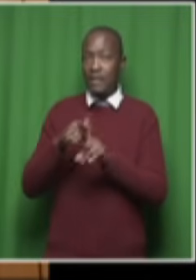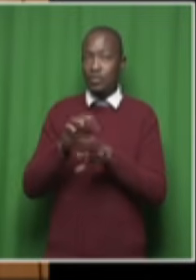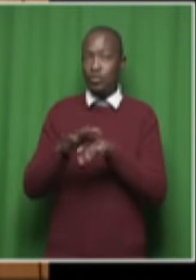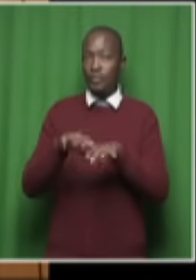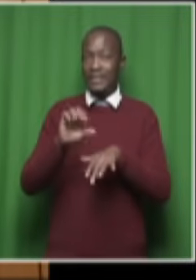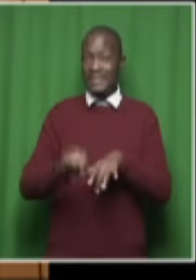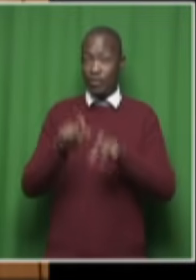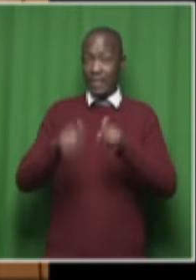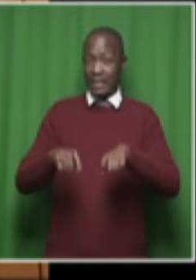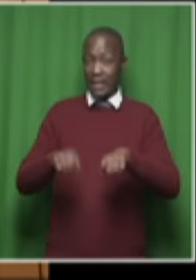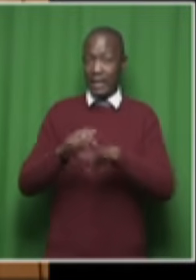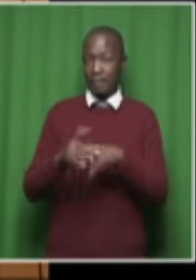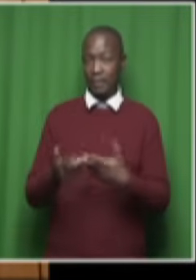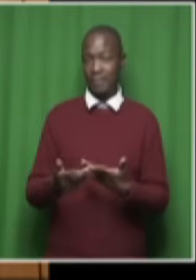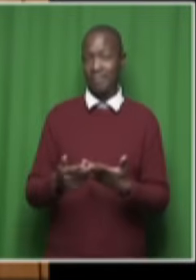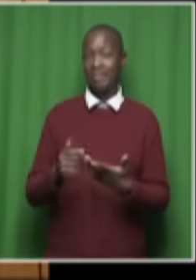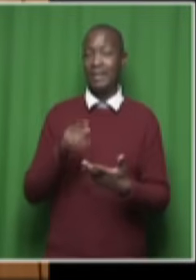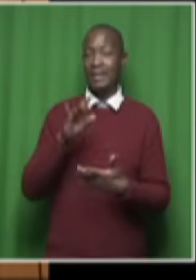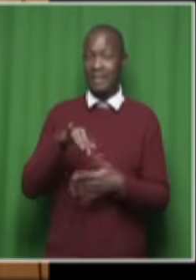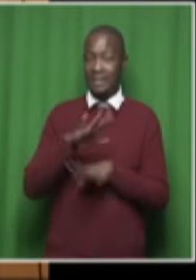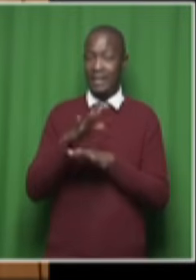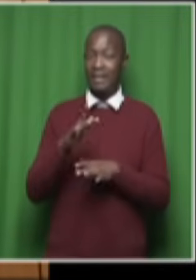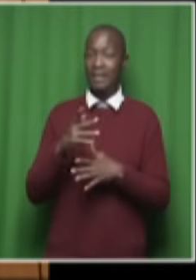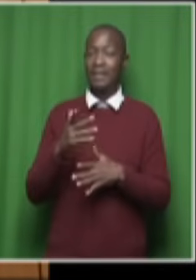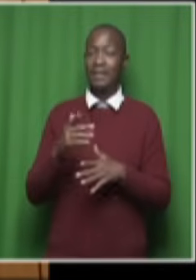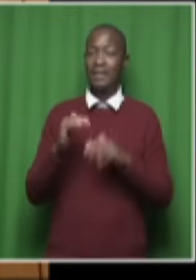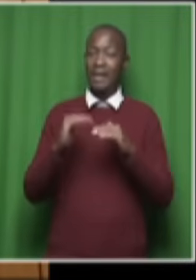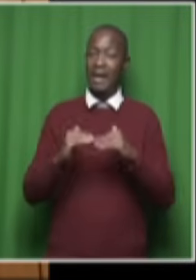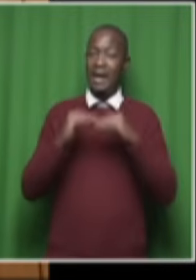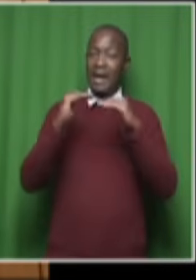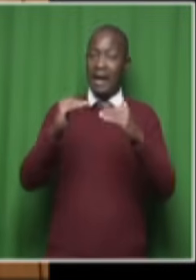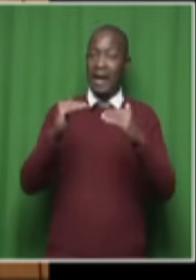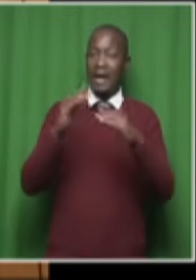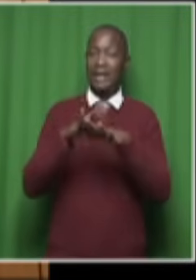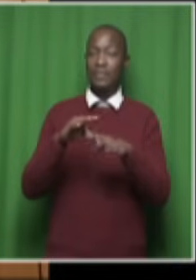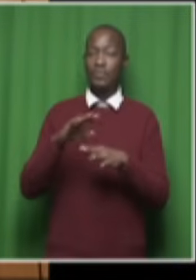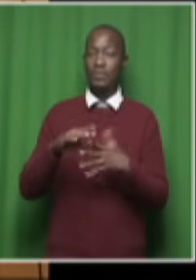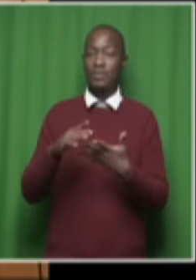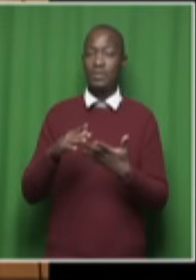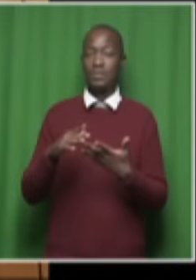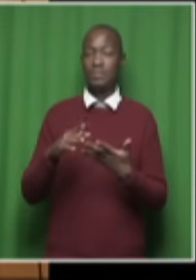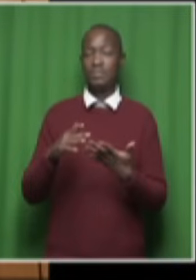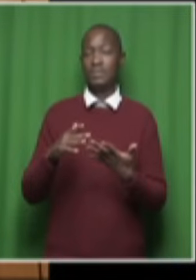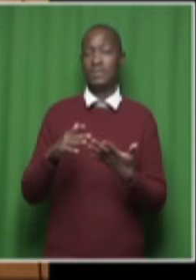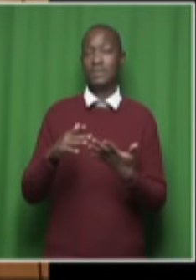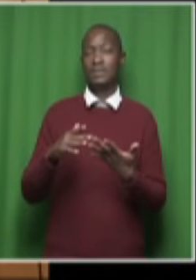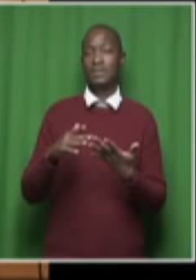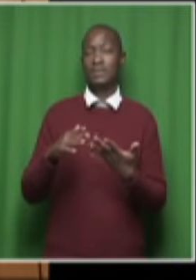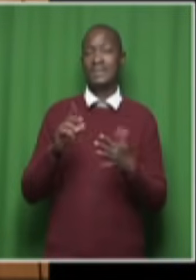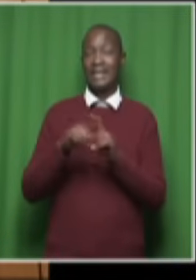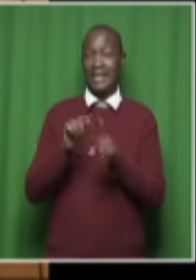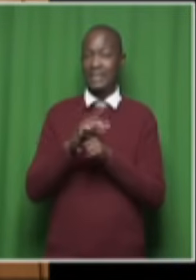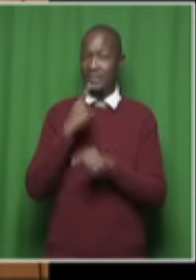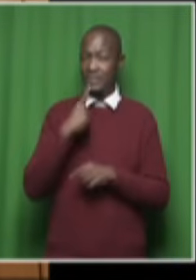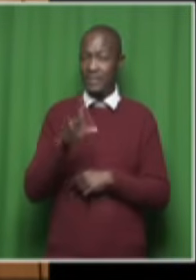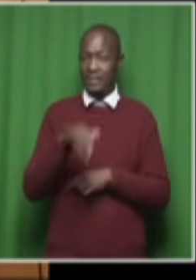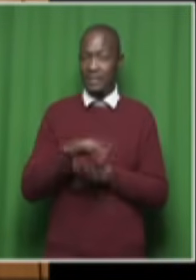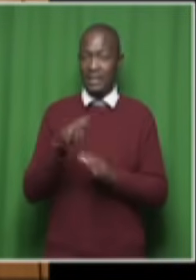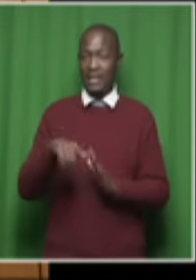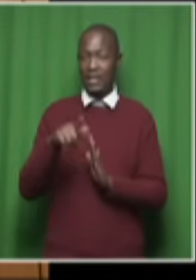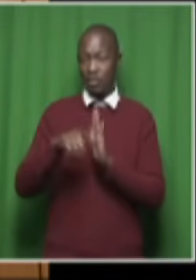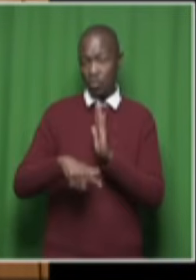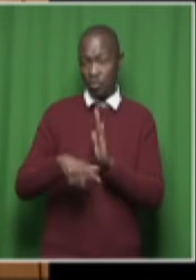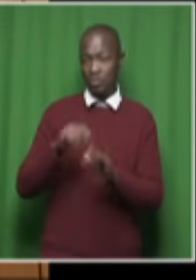And for that reason, they had very high rainfall totals And as I mentioned, this low pressure